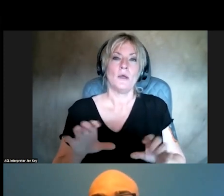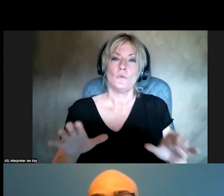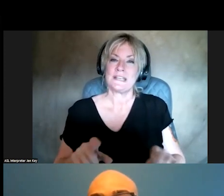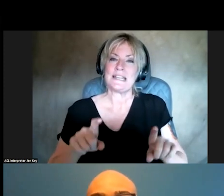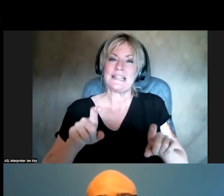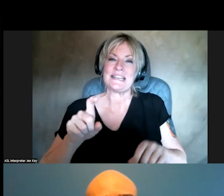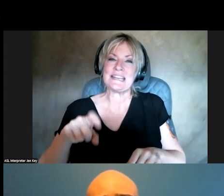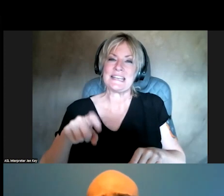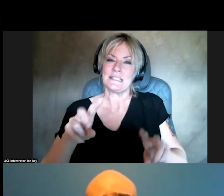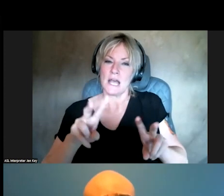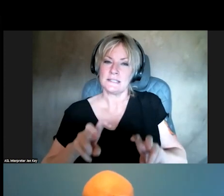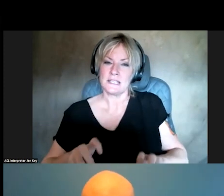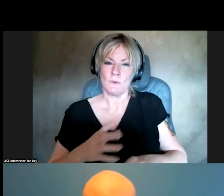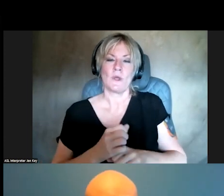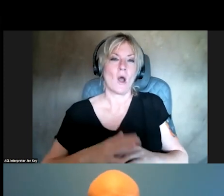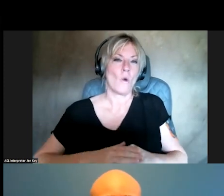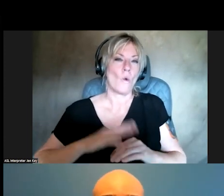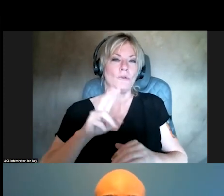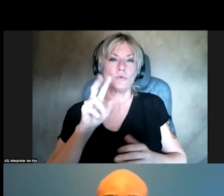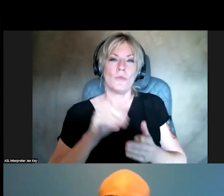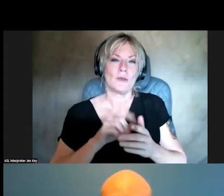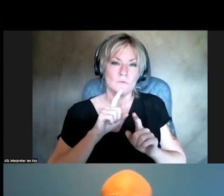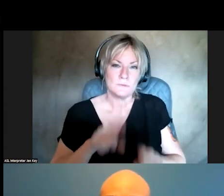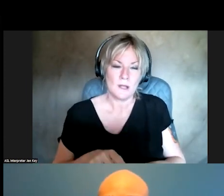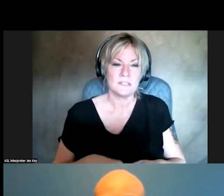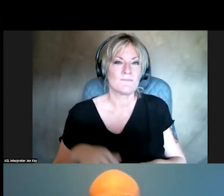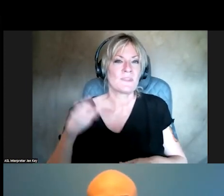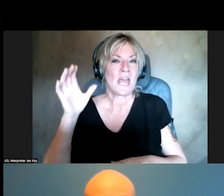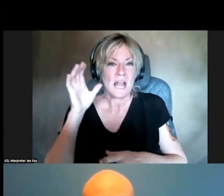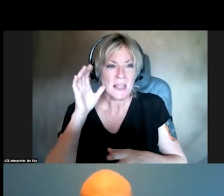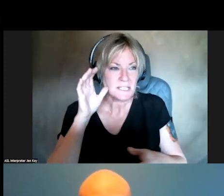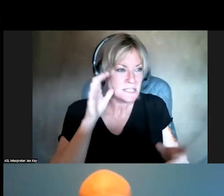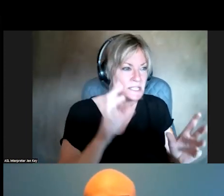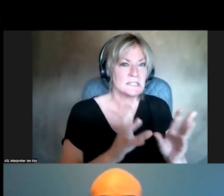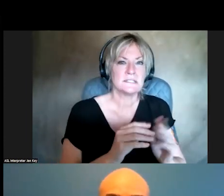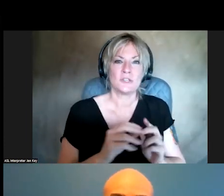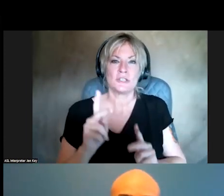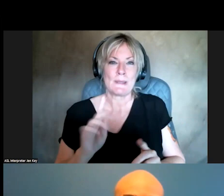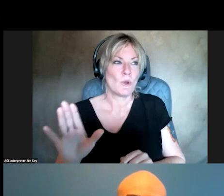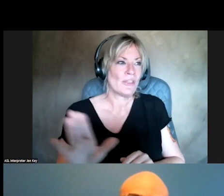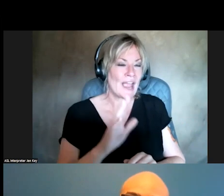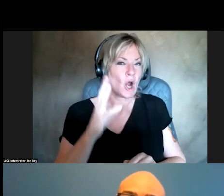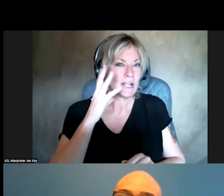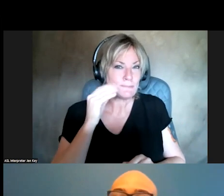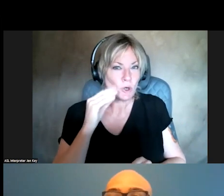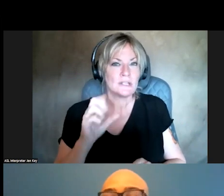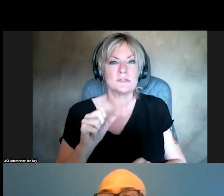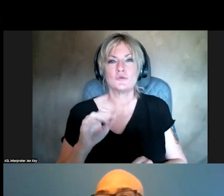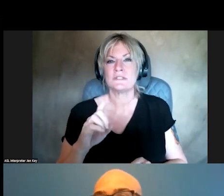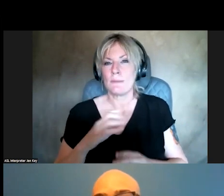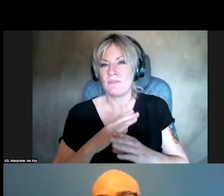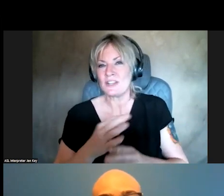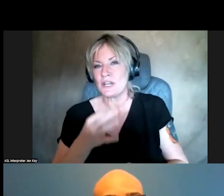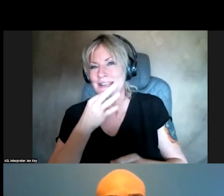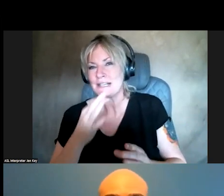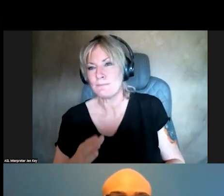assessment and got over 2,000 responses to that. We did listening sessions with folks with lived experience, suicide prevention experts,